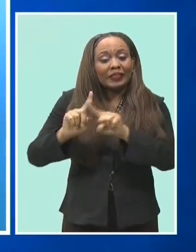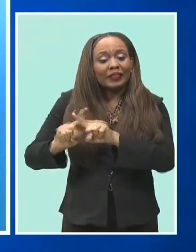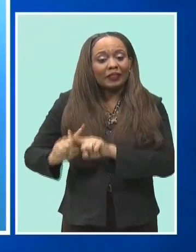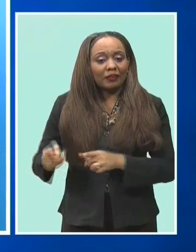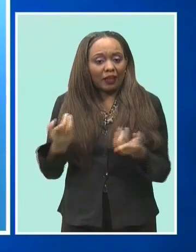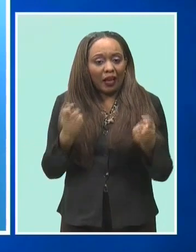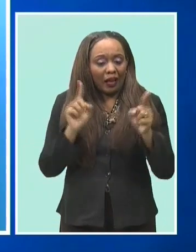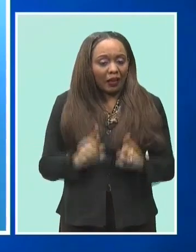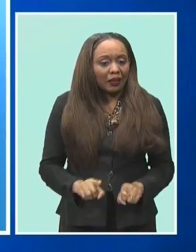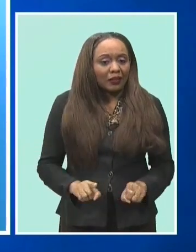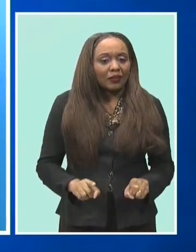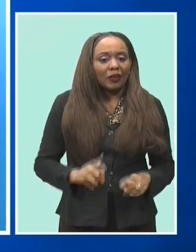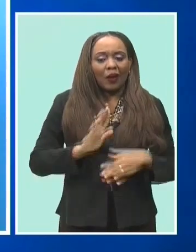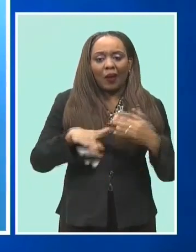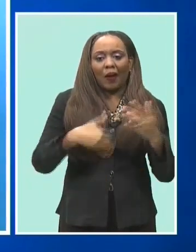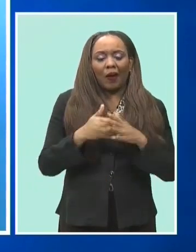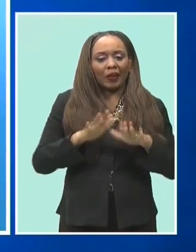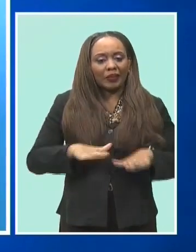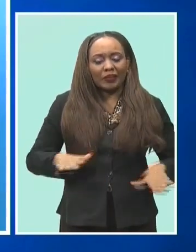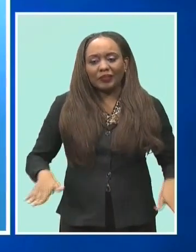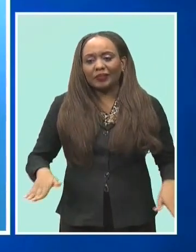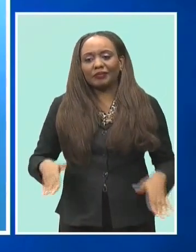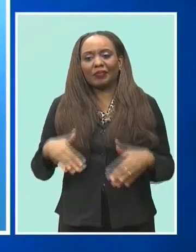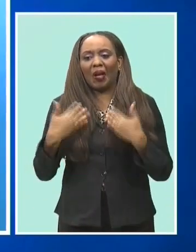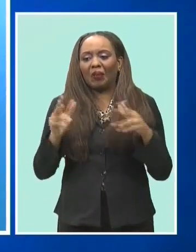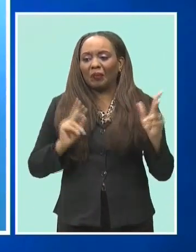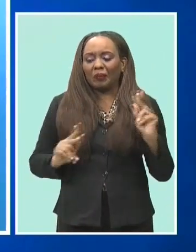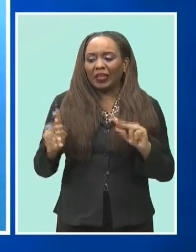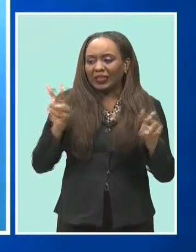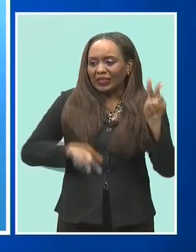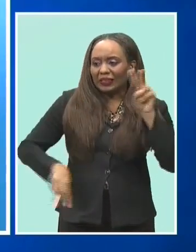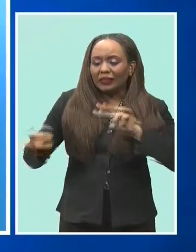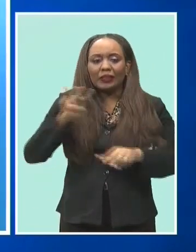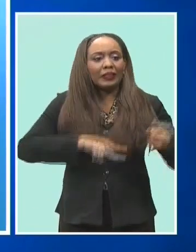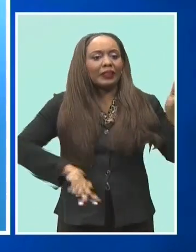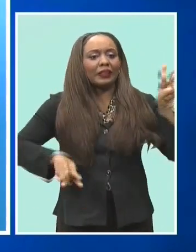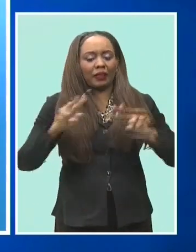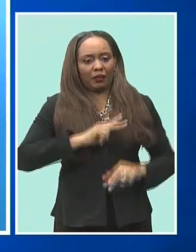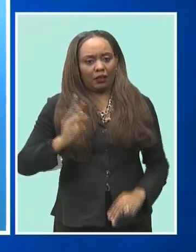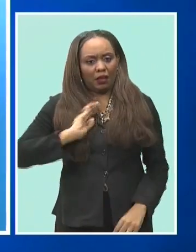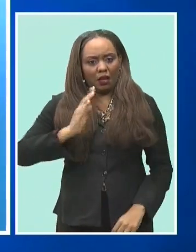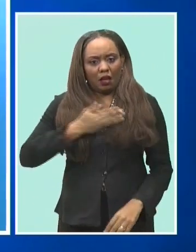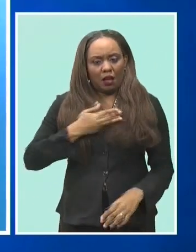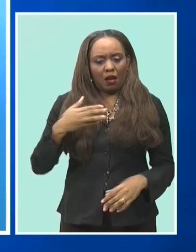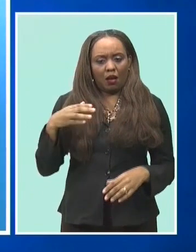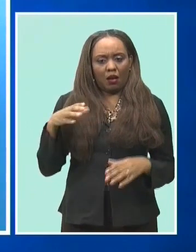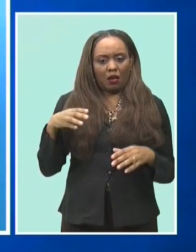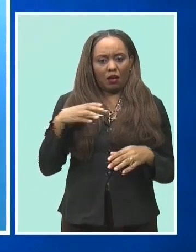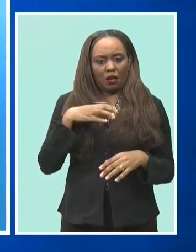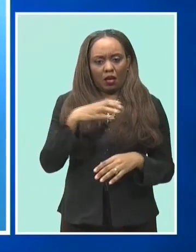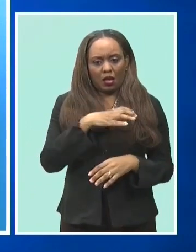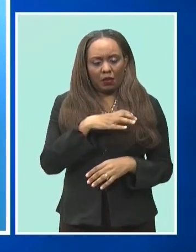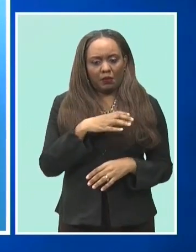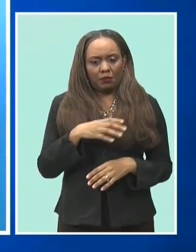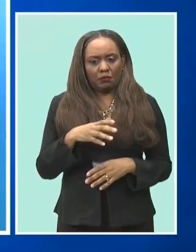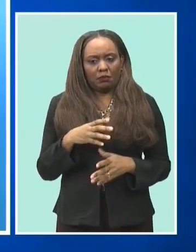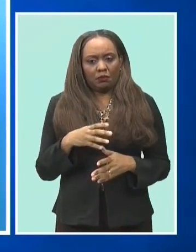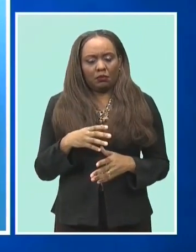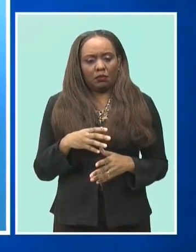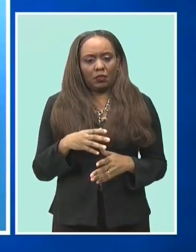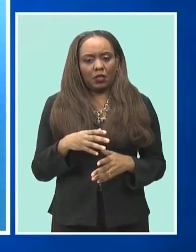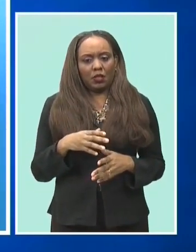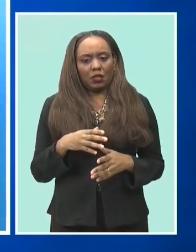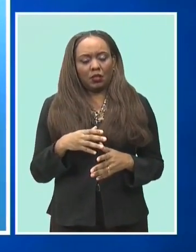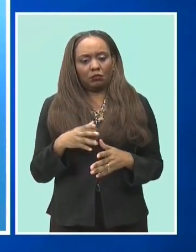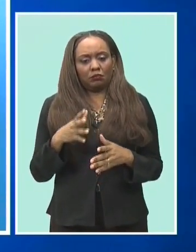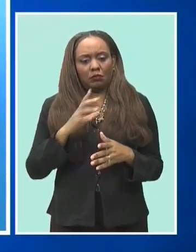with all children and young persons, because our committee deals with children and young persons up to the age of